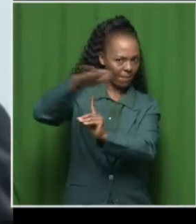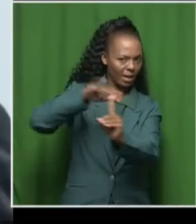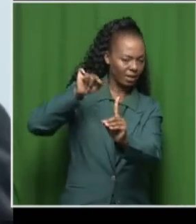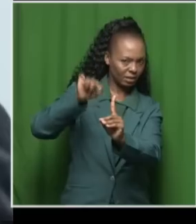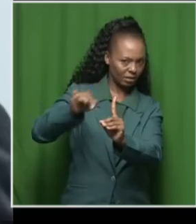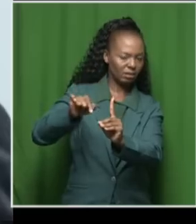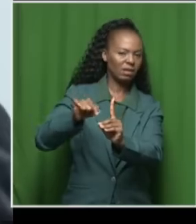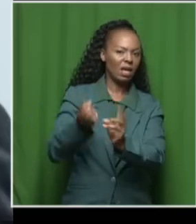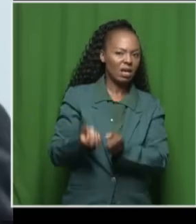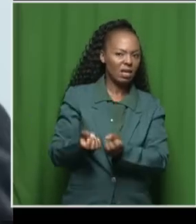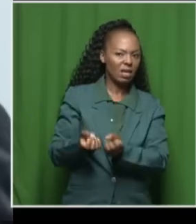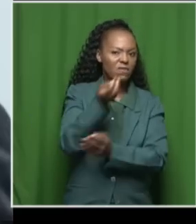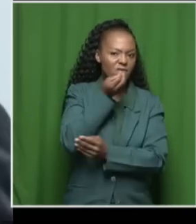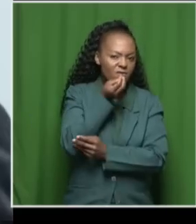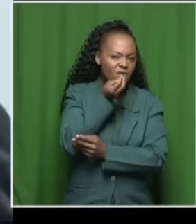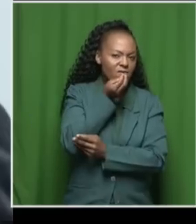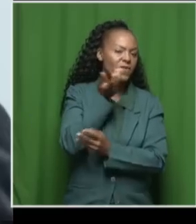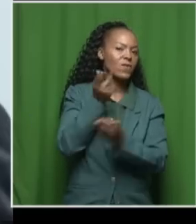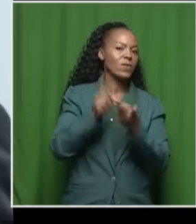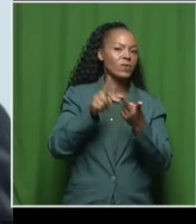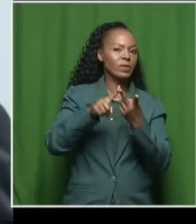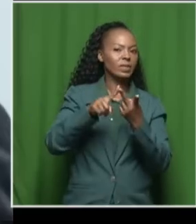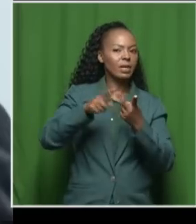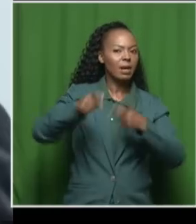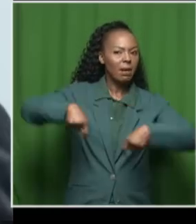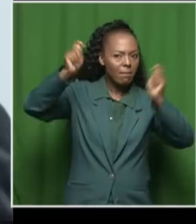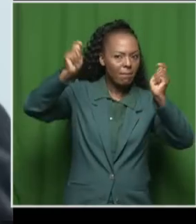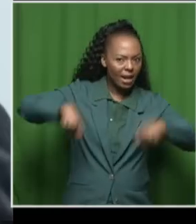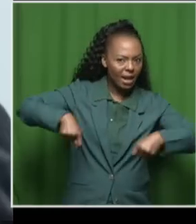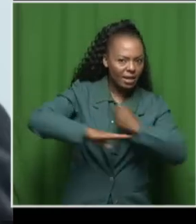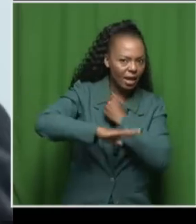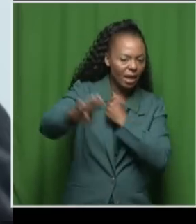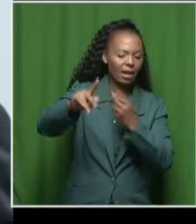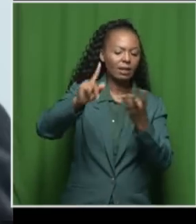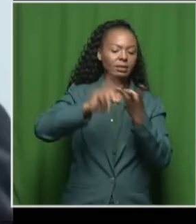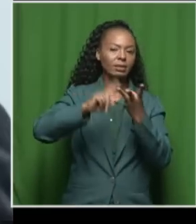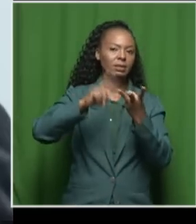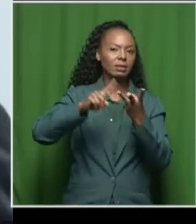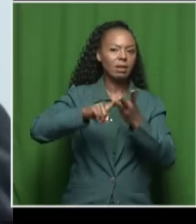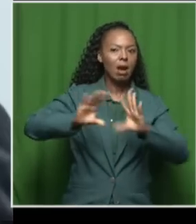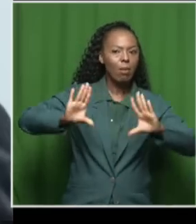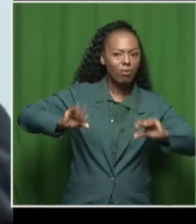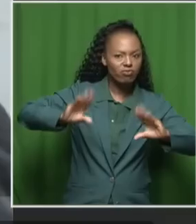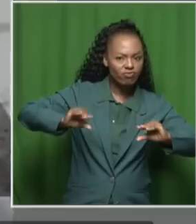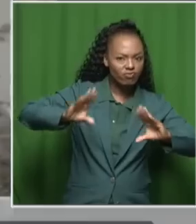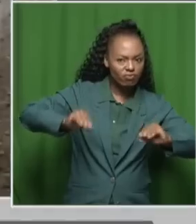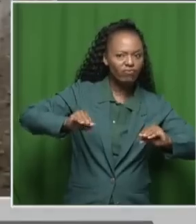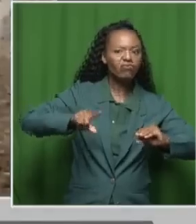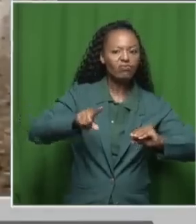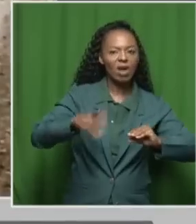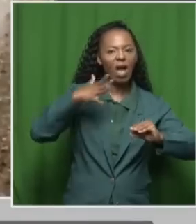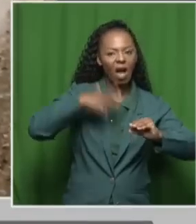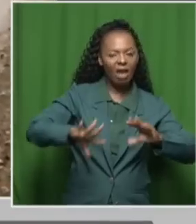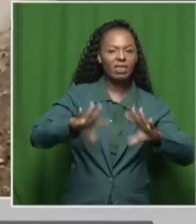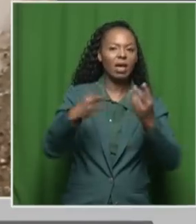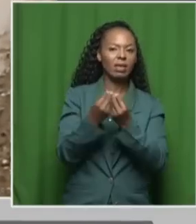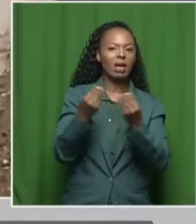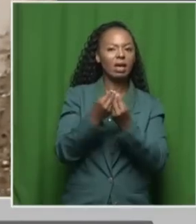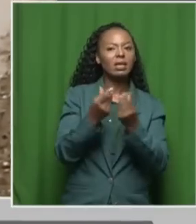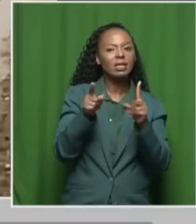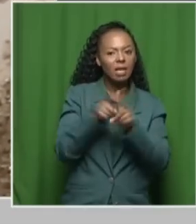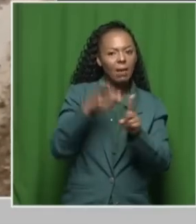meals and blankets and mattresses. Some are at churches and any other